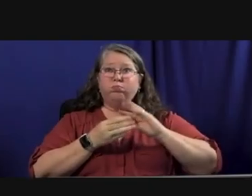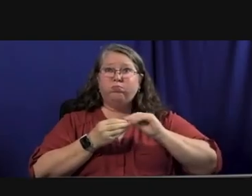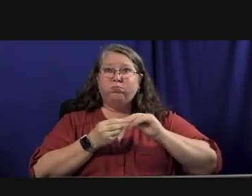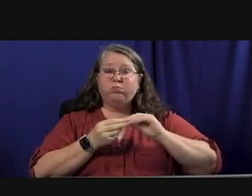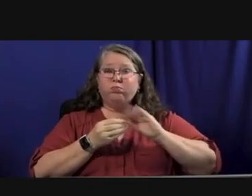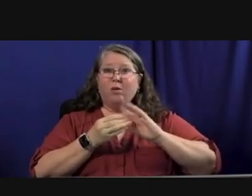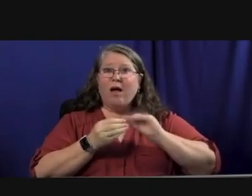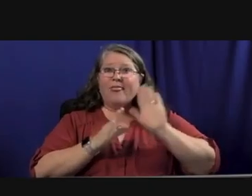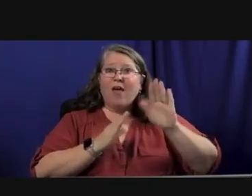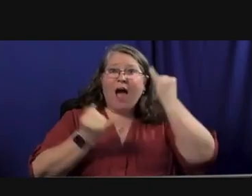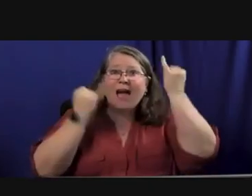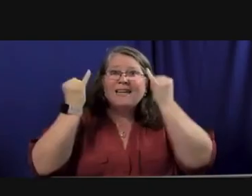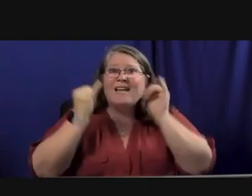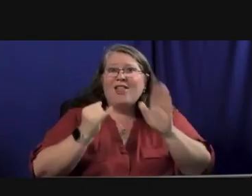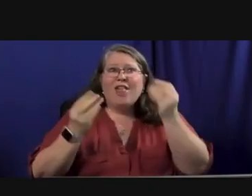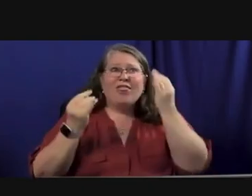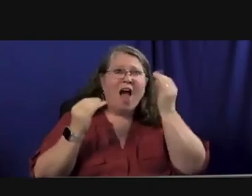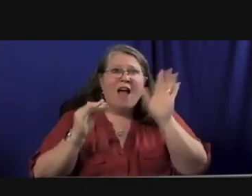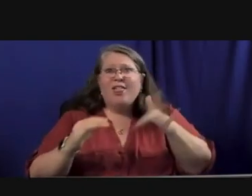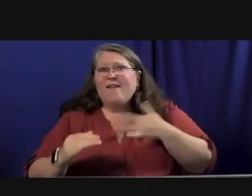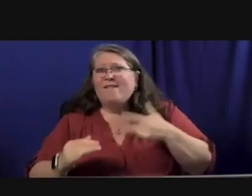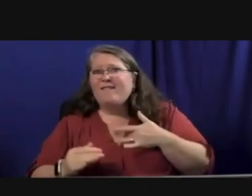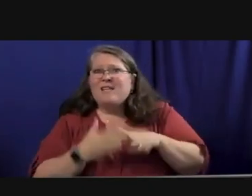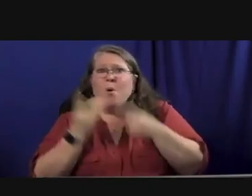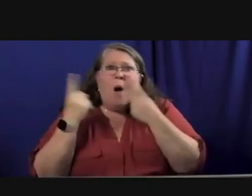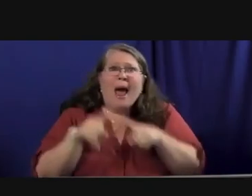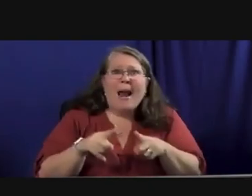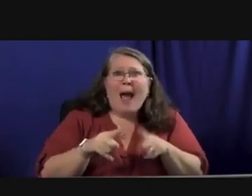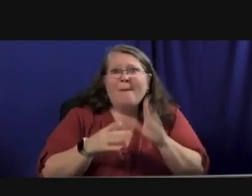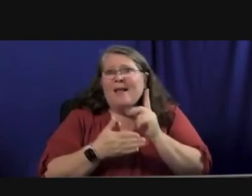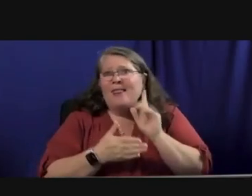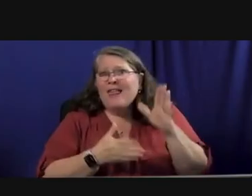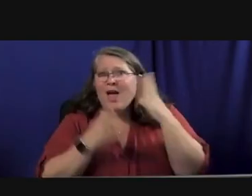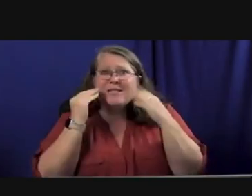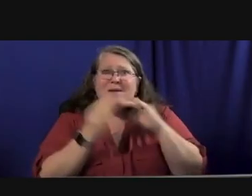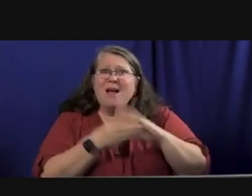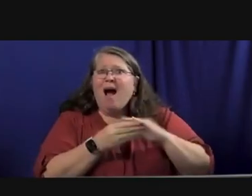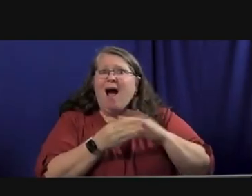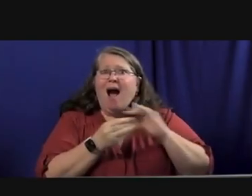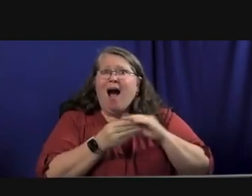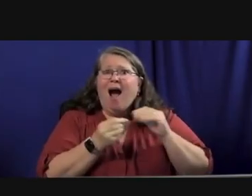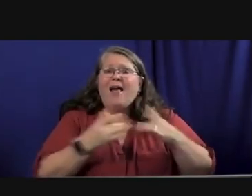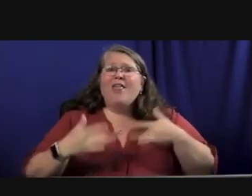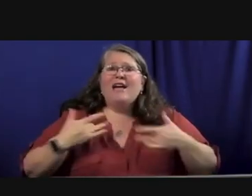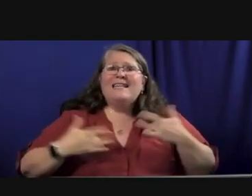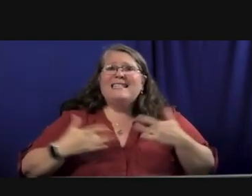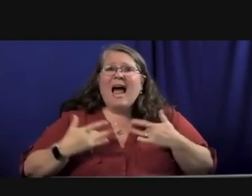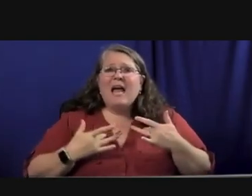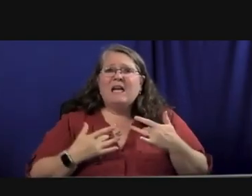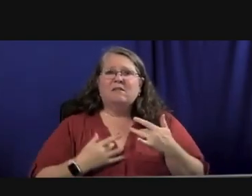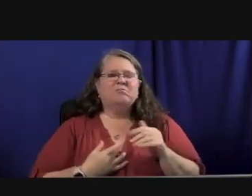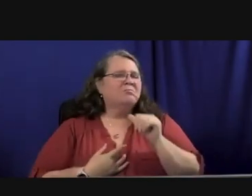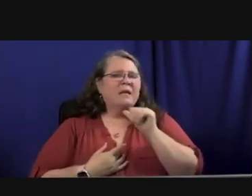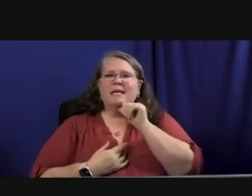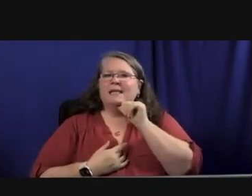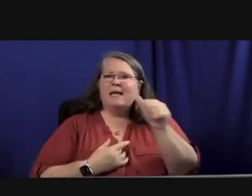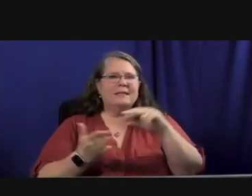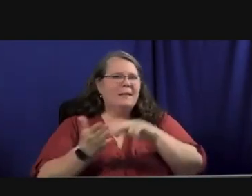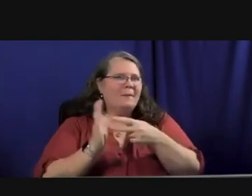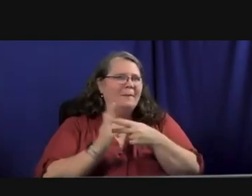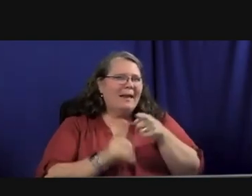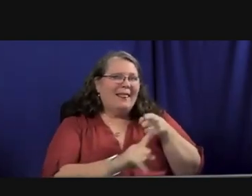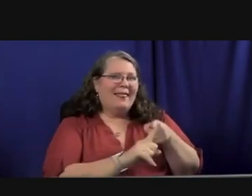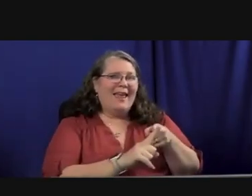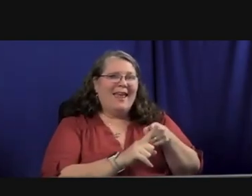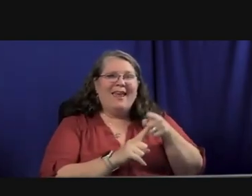ASL. There I talk about everything that I've been feeling for months because they're so